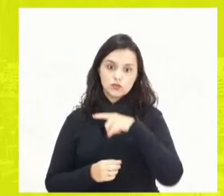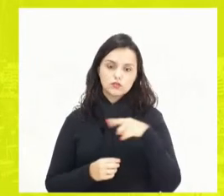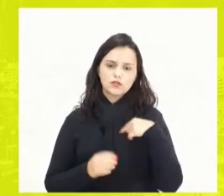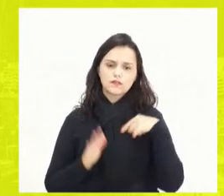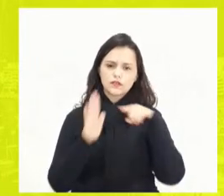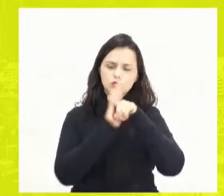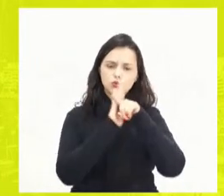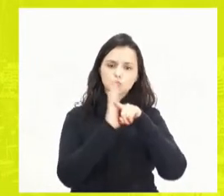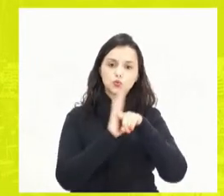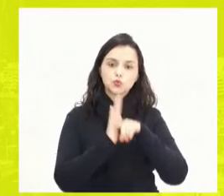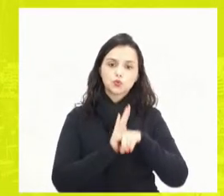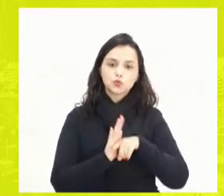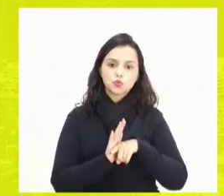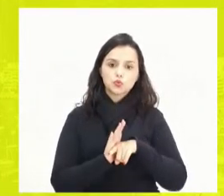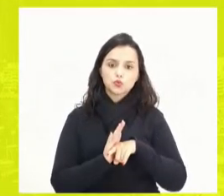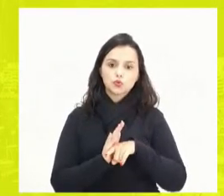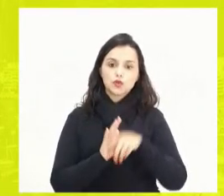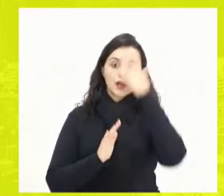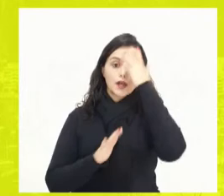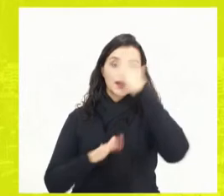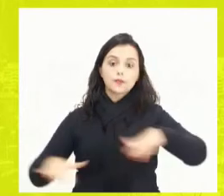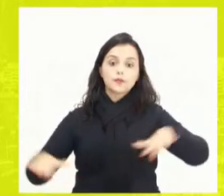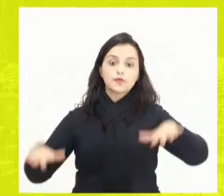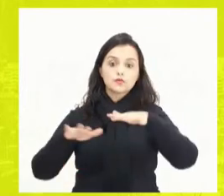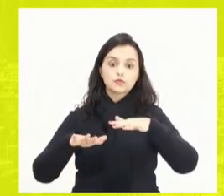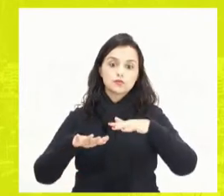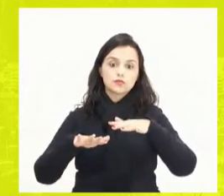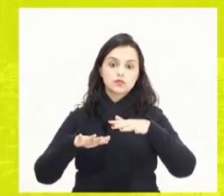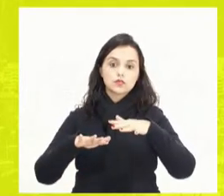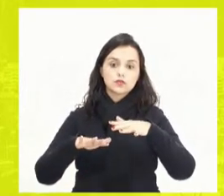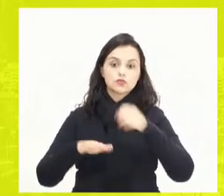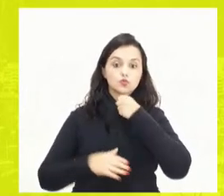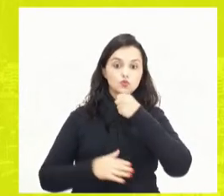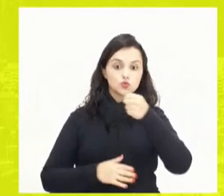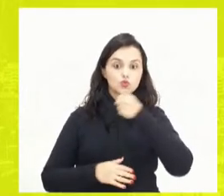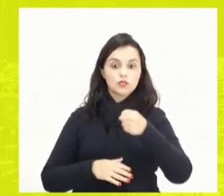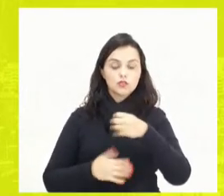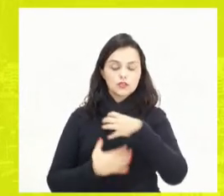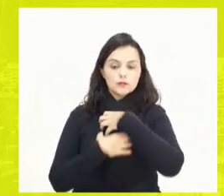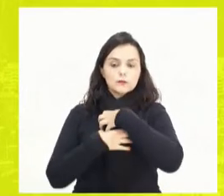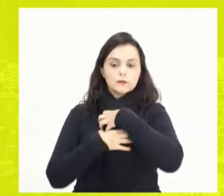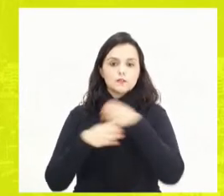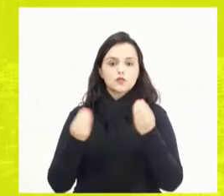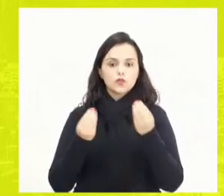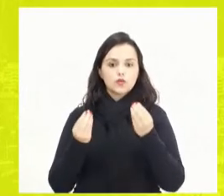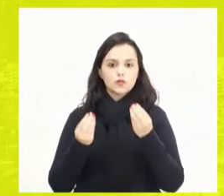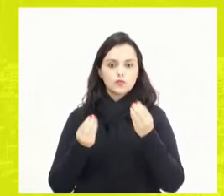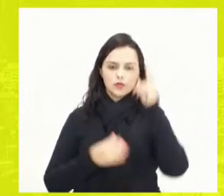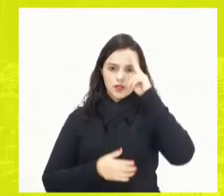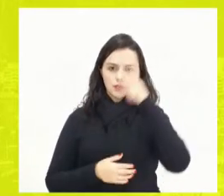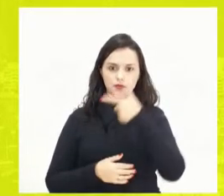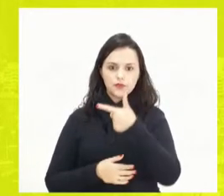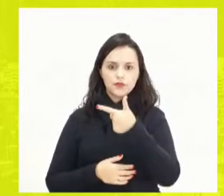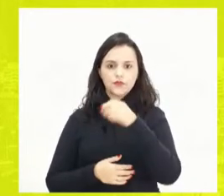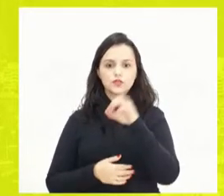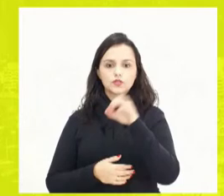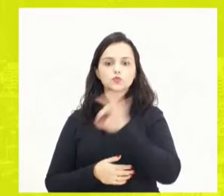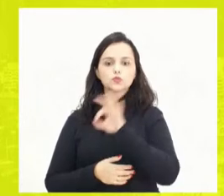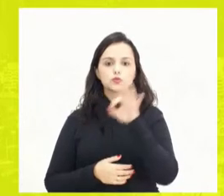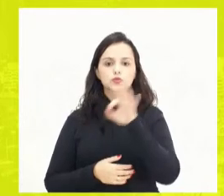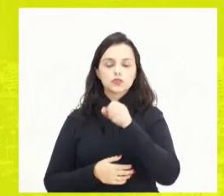hurricanes there was a study on the impact on journalists if i remember well 20 of the